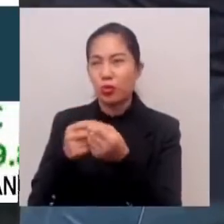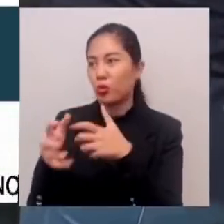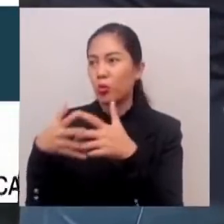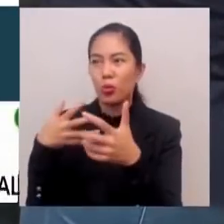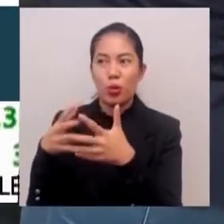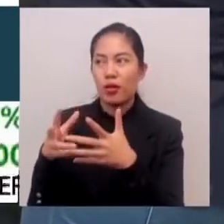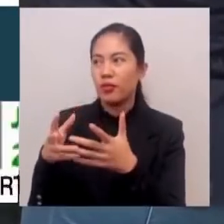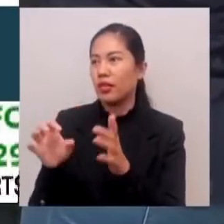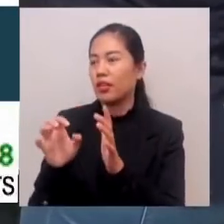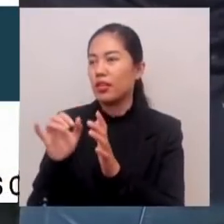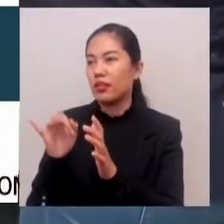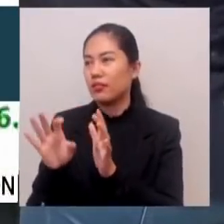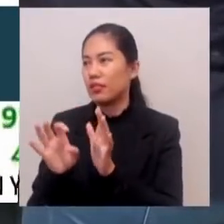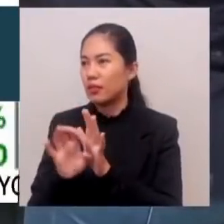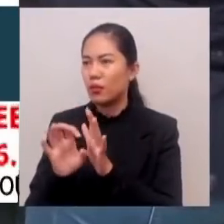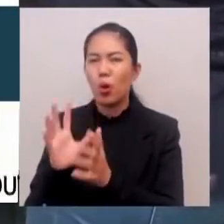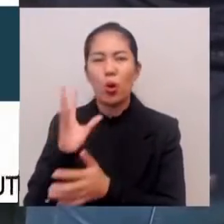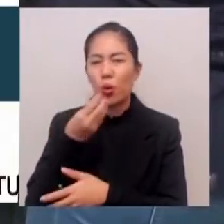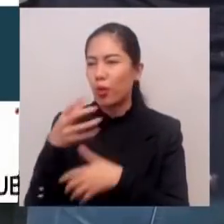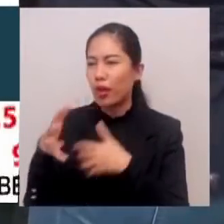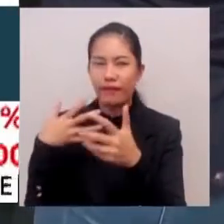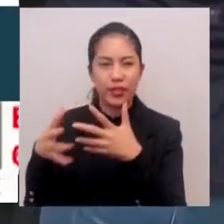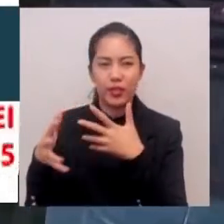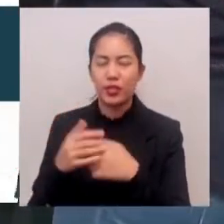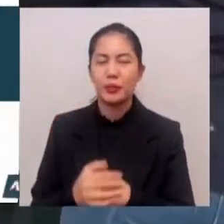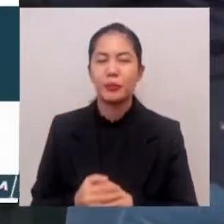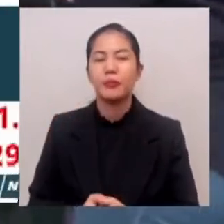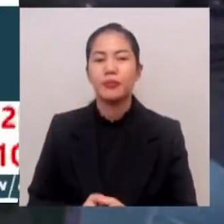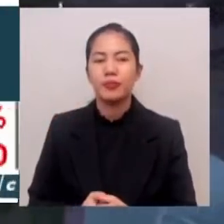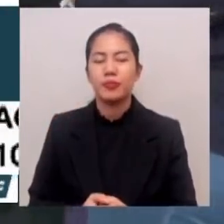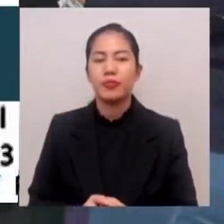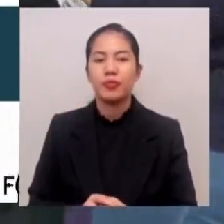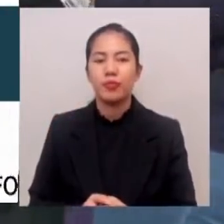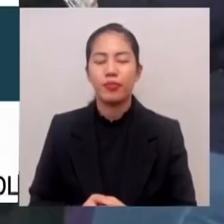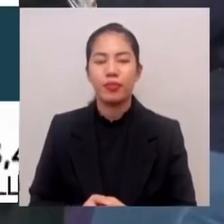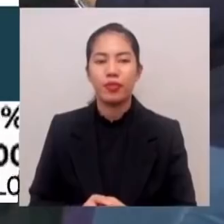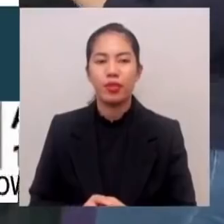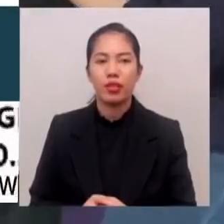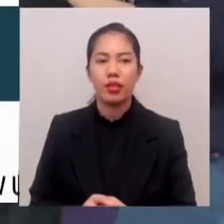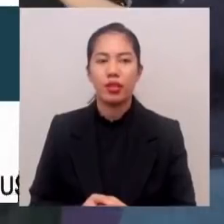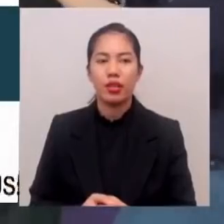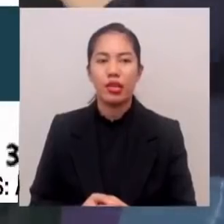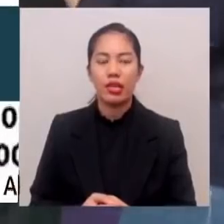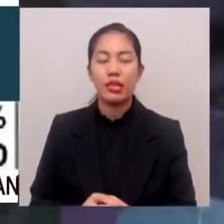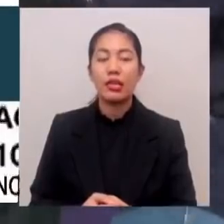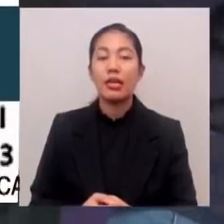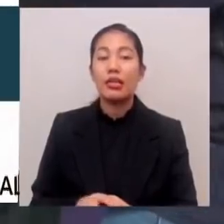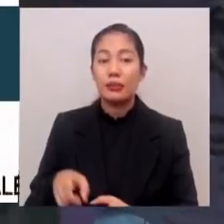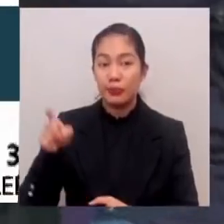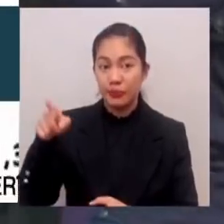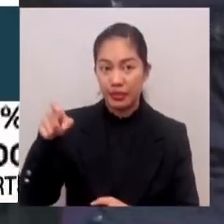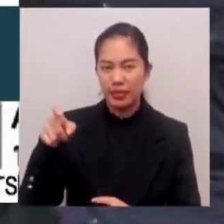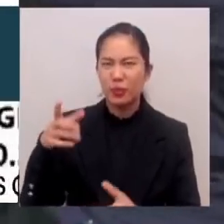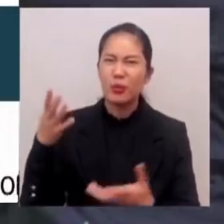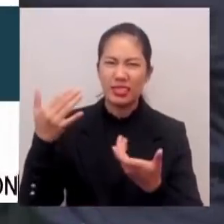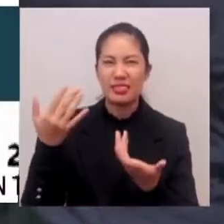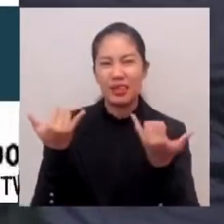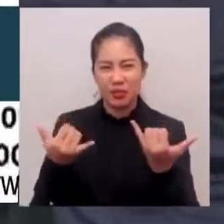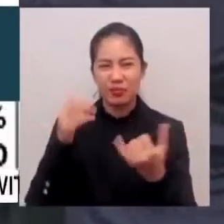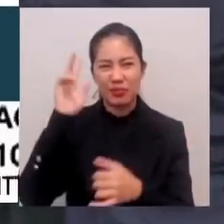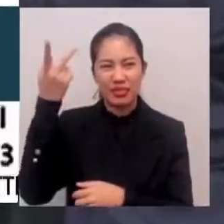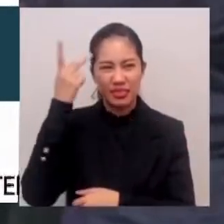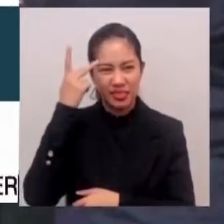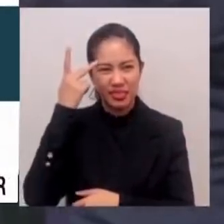Mario or Pedro or Juan or whoever, except that they have to, again, because this is politics and you're talking about